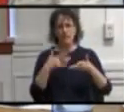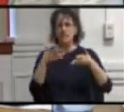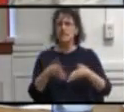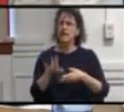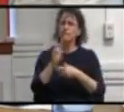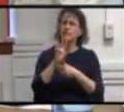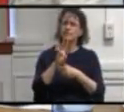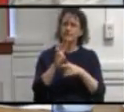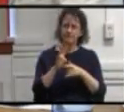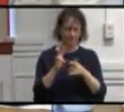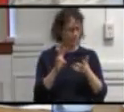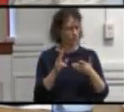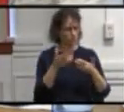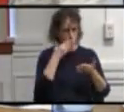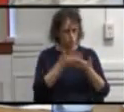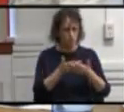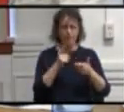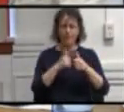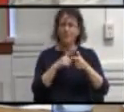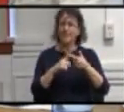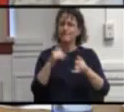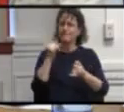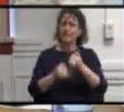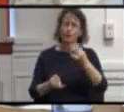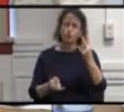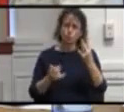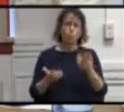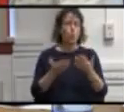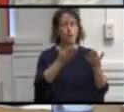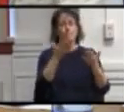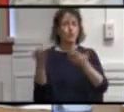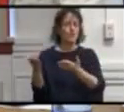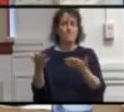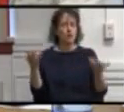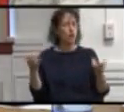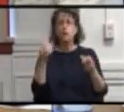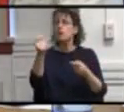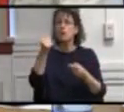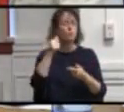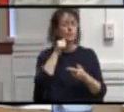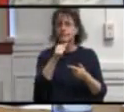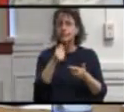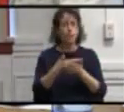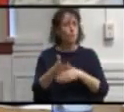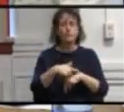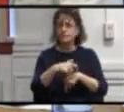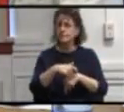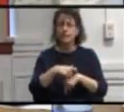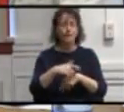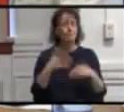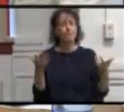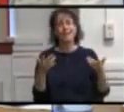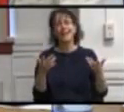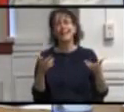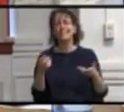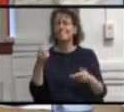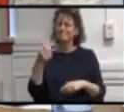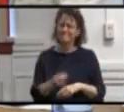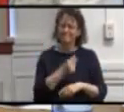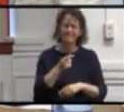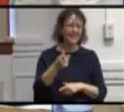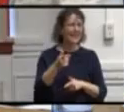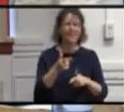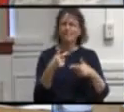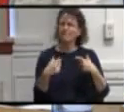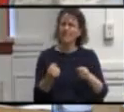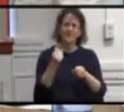make offers to, and then to make those offers promptly. And unfortunately, because they had found other work right in